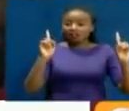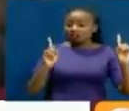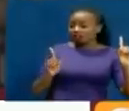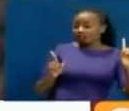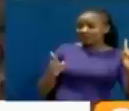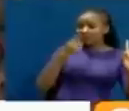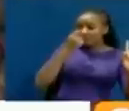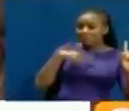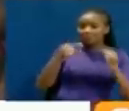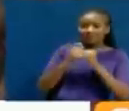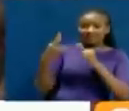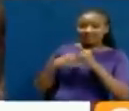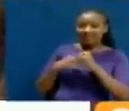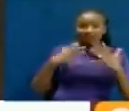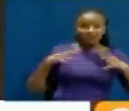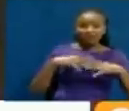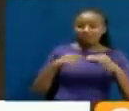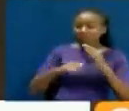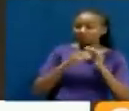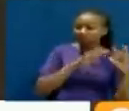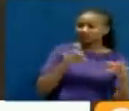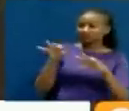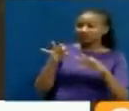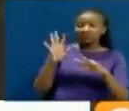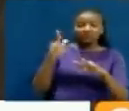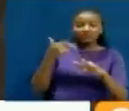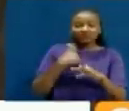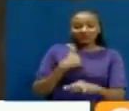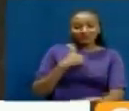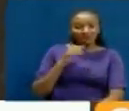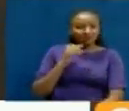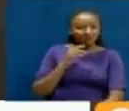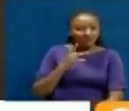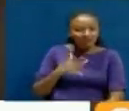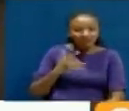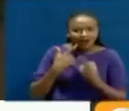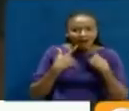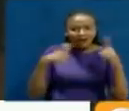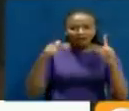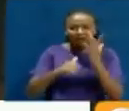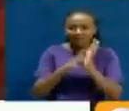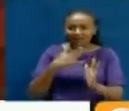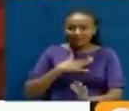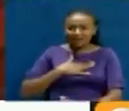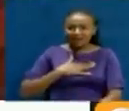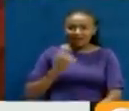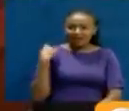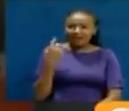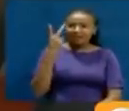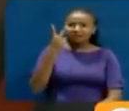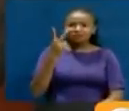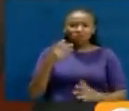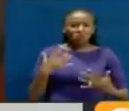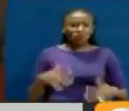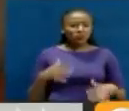18-year-old into instant nationwide fame. I had my name at number two. Then now all hell broke